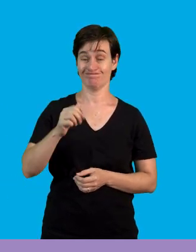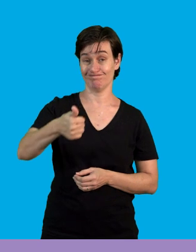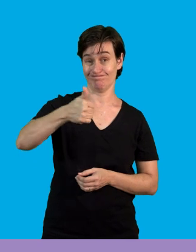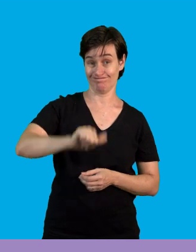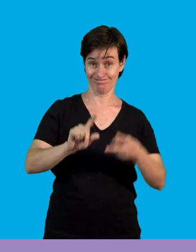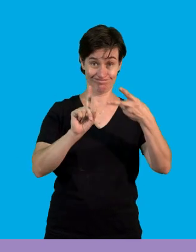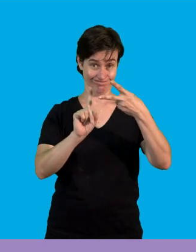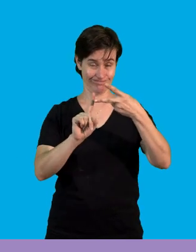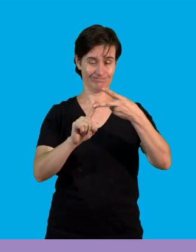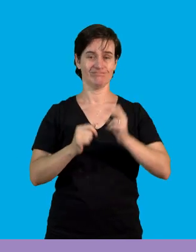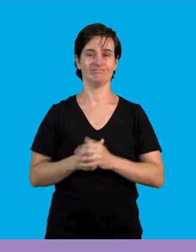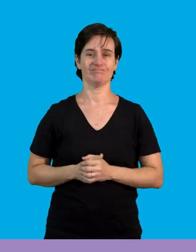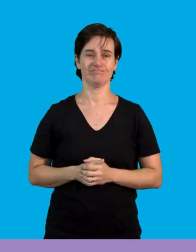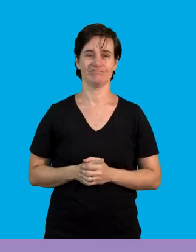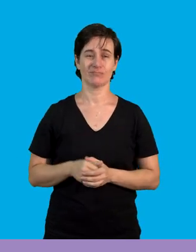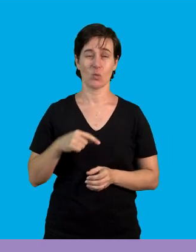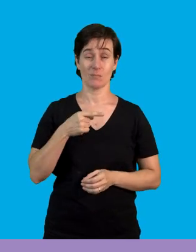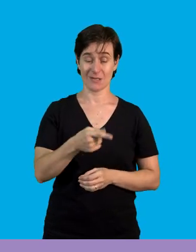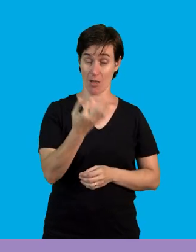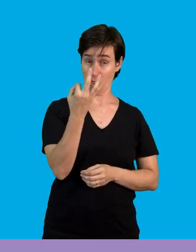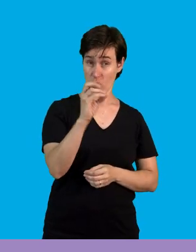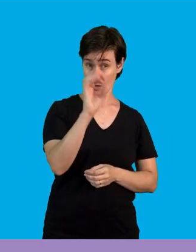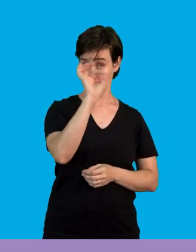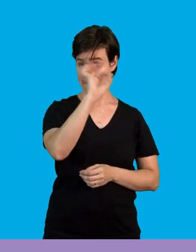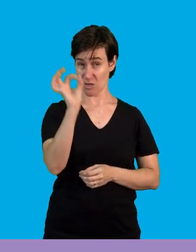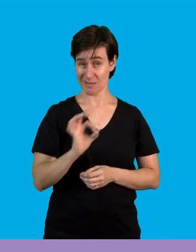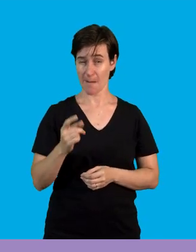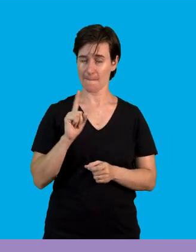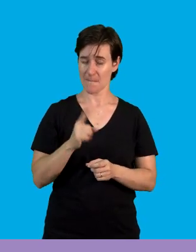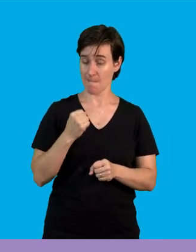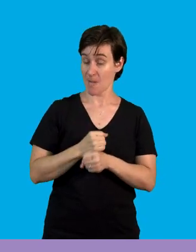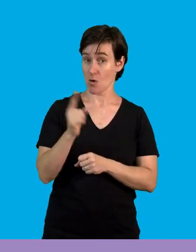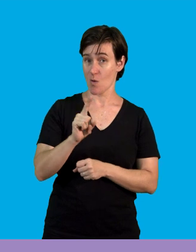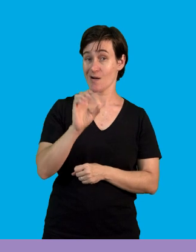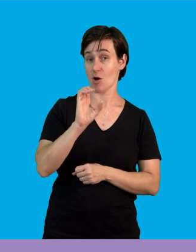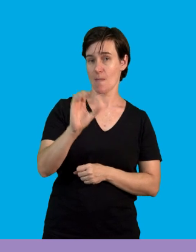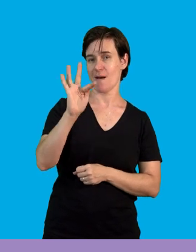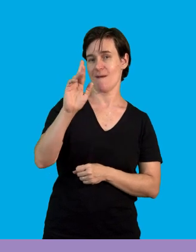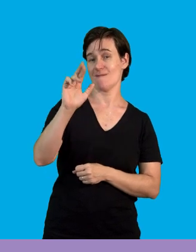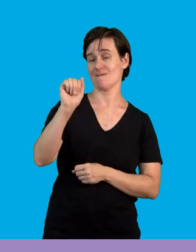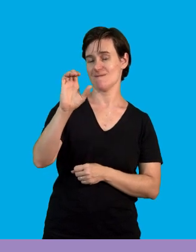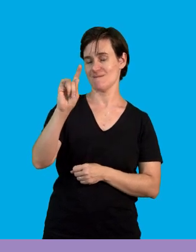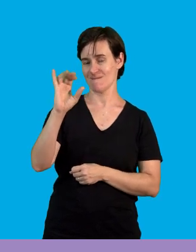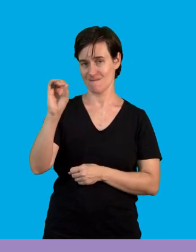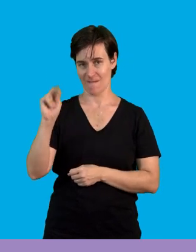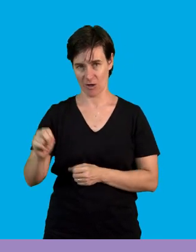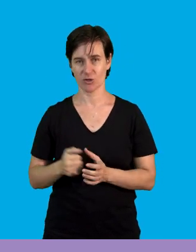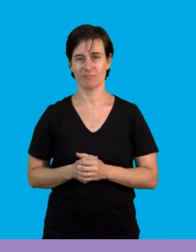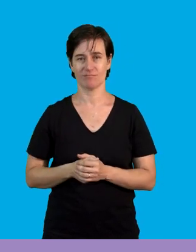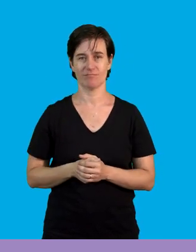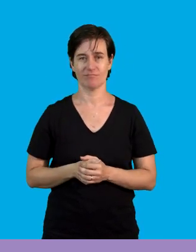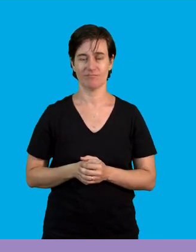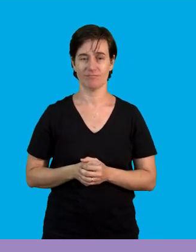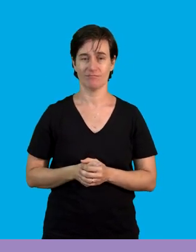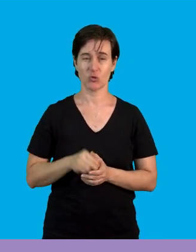100. Let's look at the next one. We are to convert 30% as a common fraction. We follow